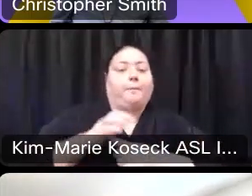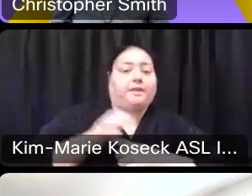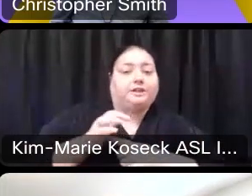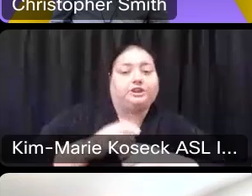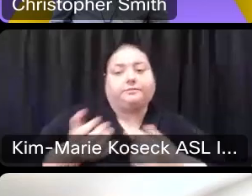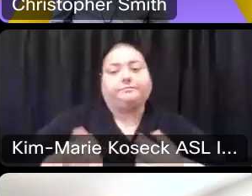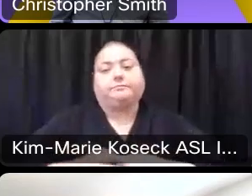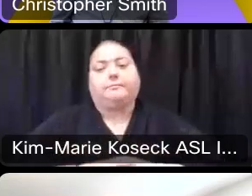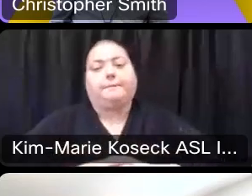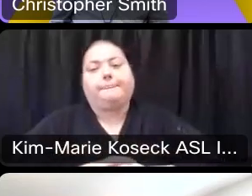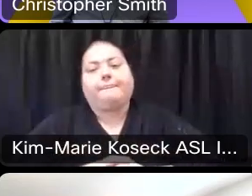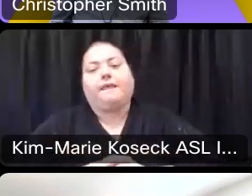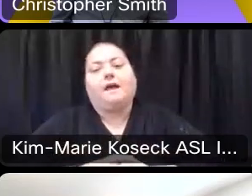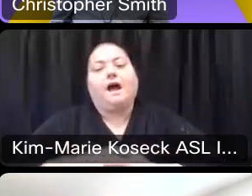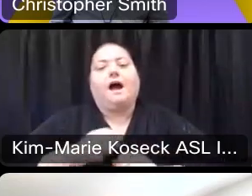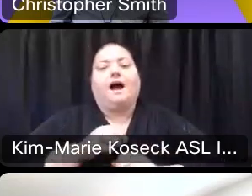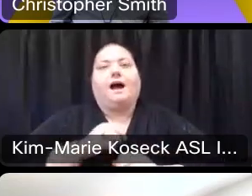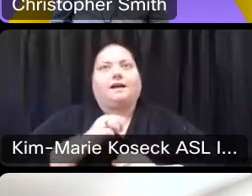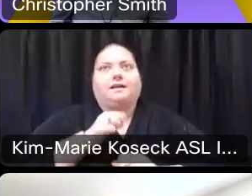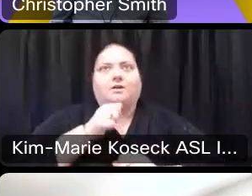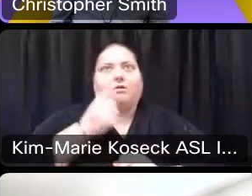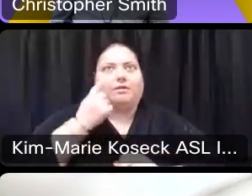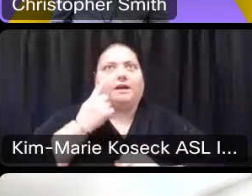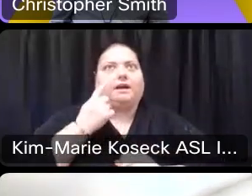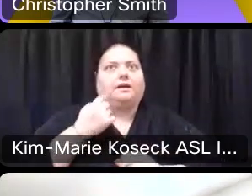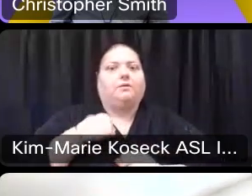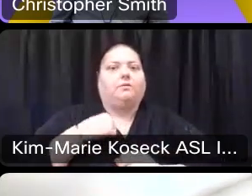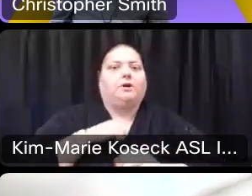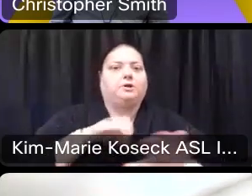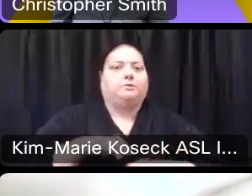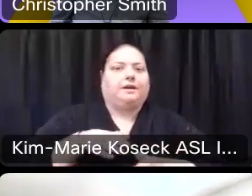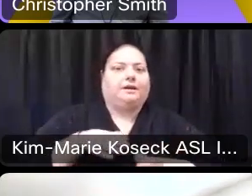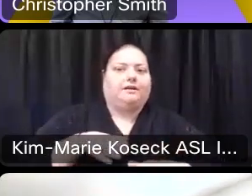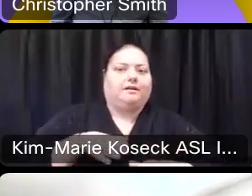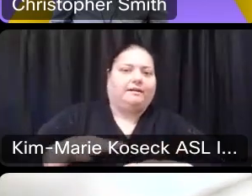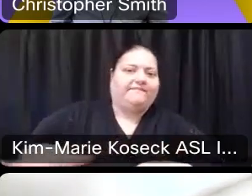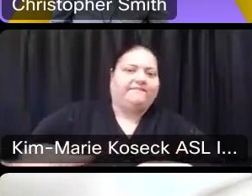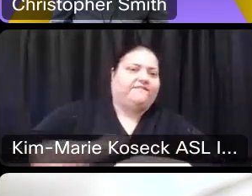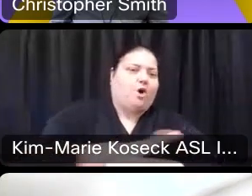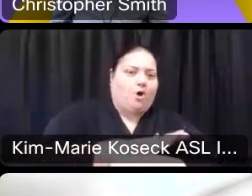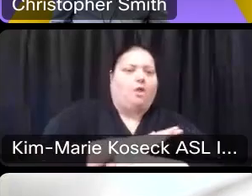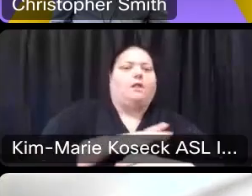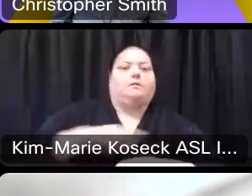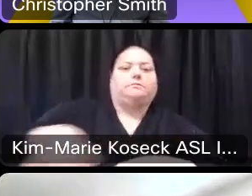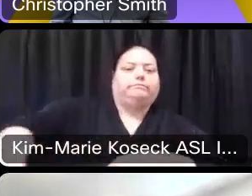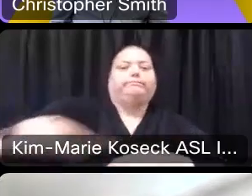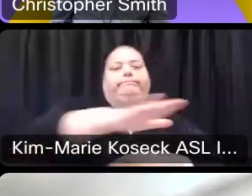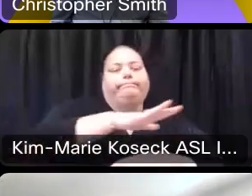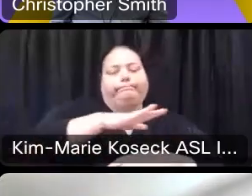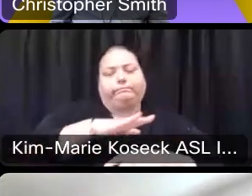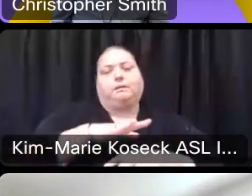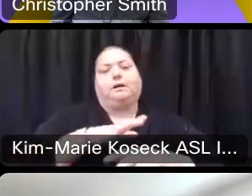I certainly don't think we're doing those across the board, but there may still be